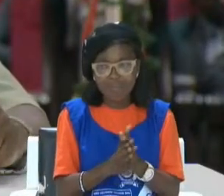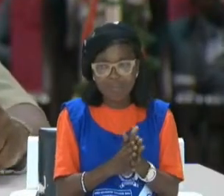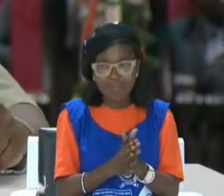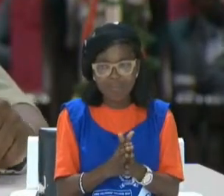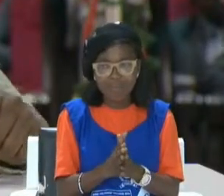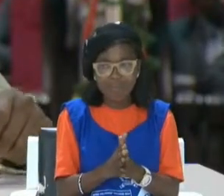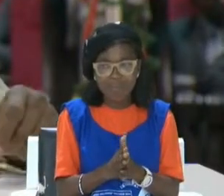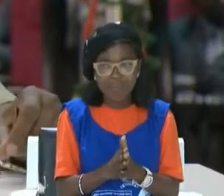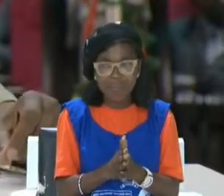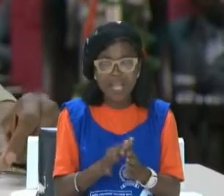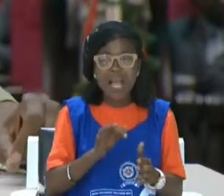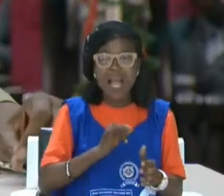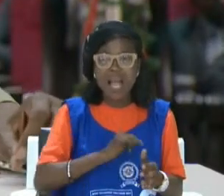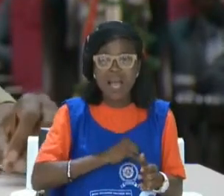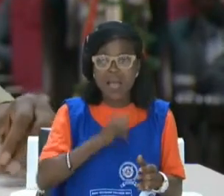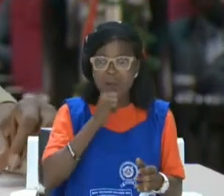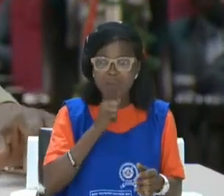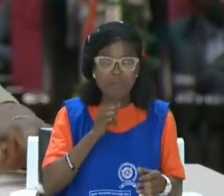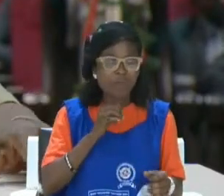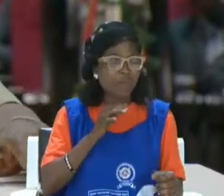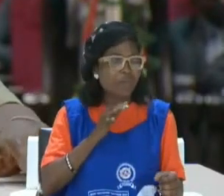and fill up